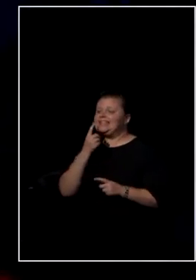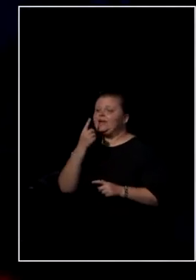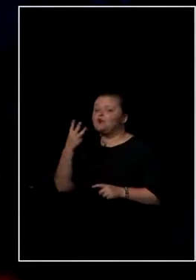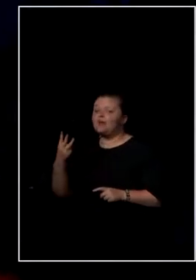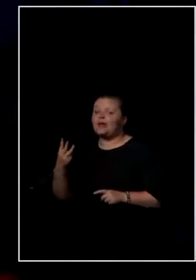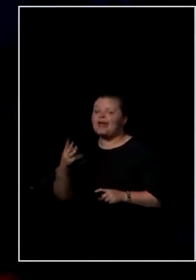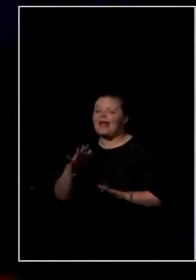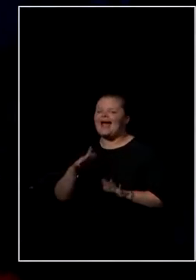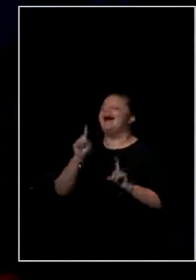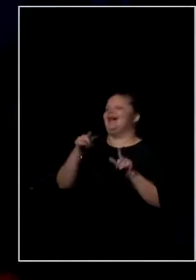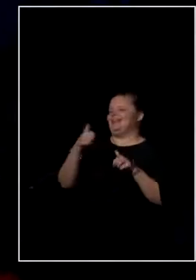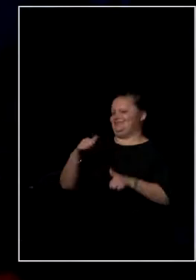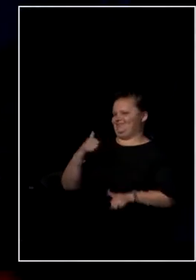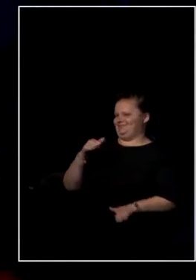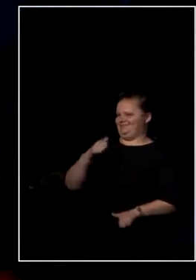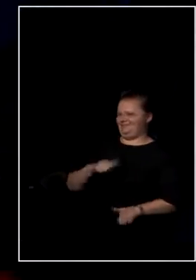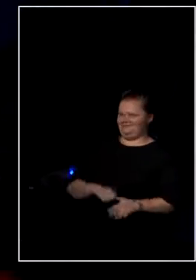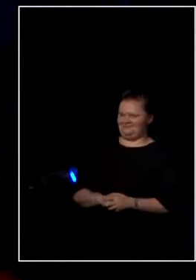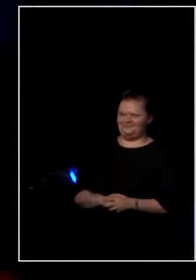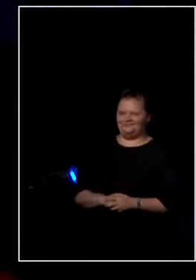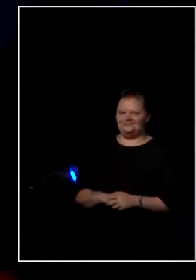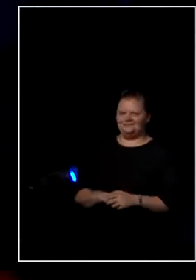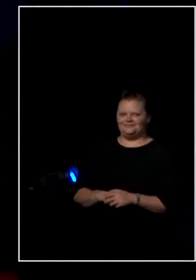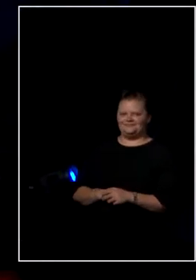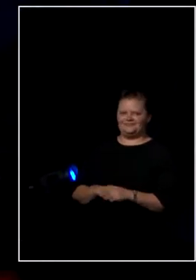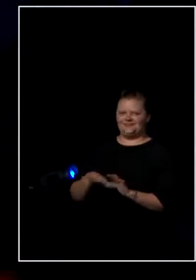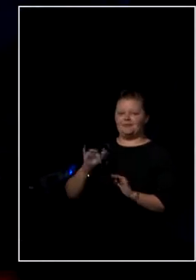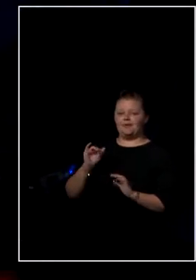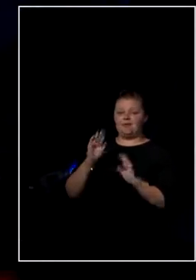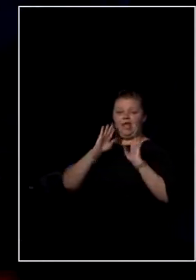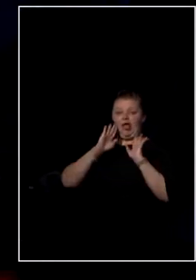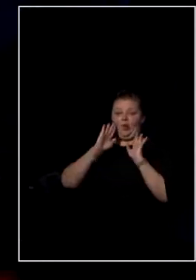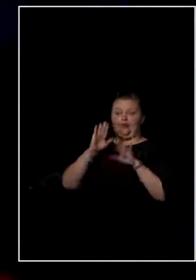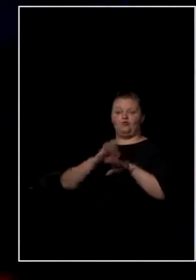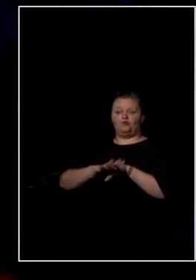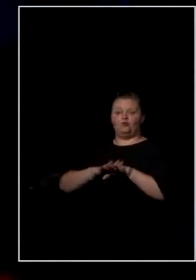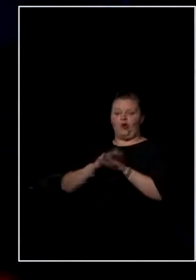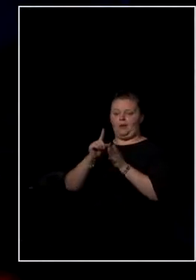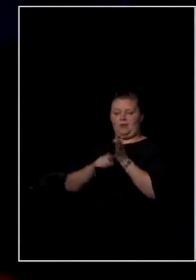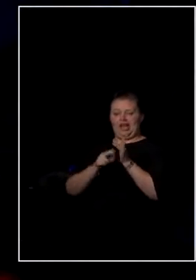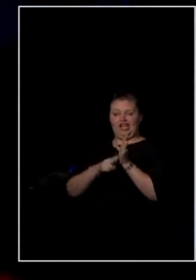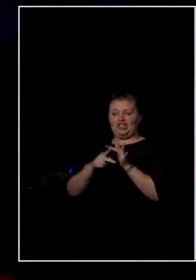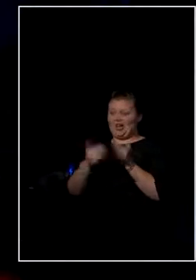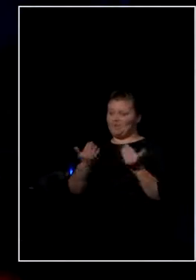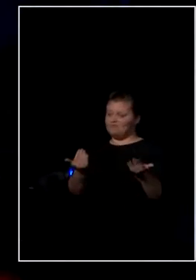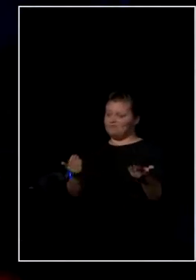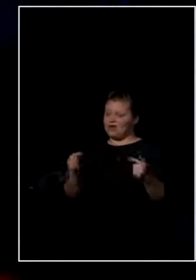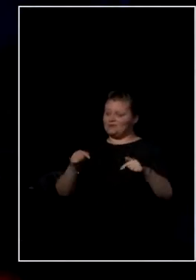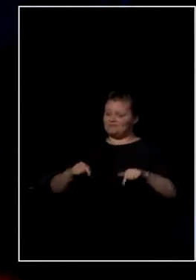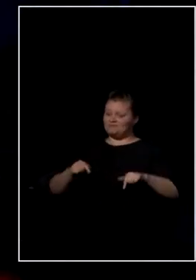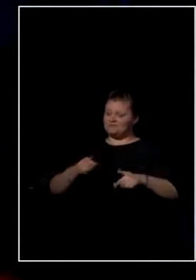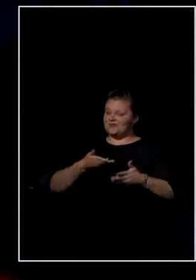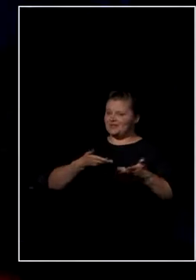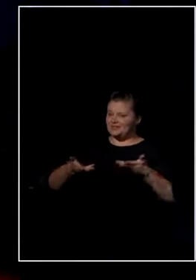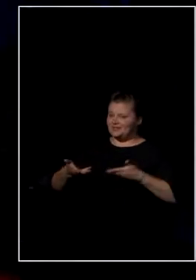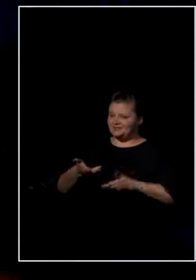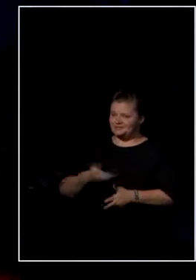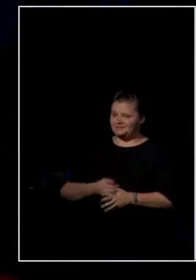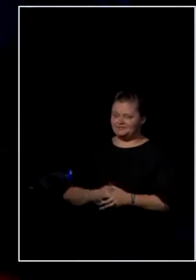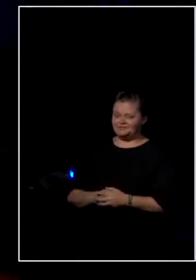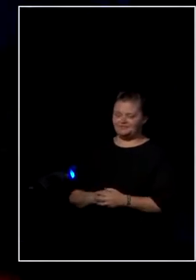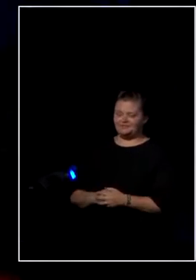she is. You're there. It might be a really wonderful time, Jane, for us to welcome you into this conversation as